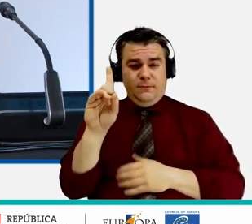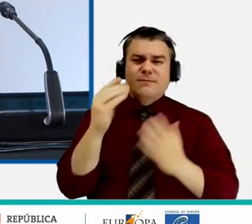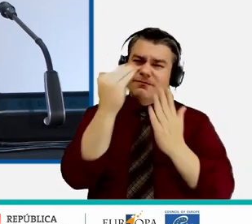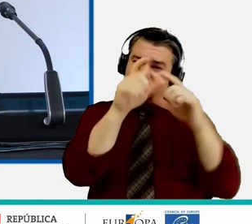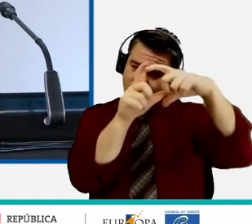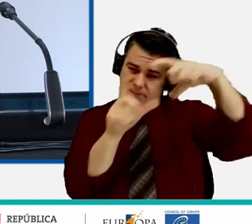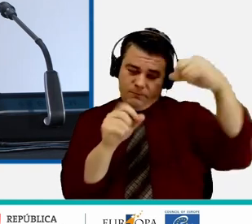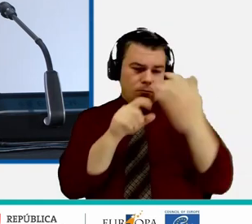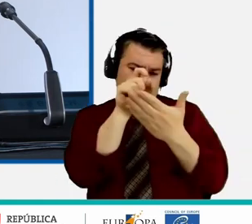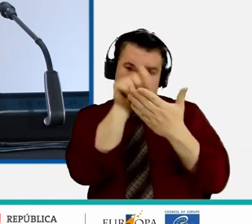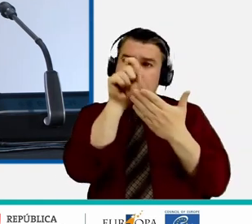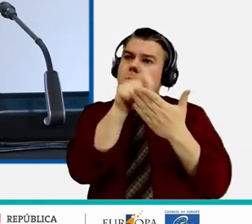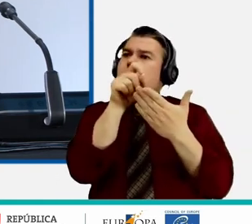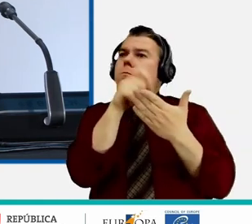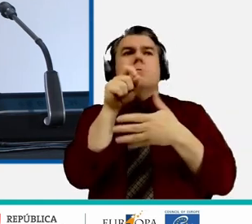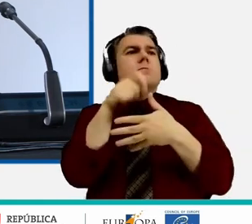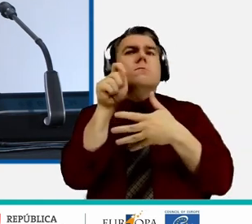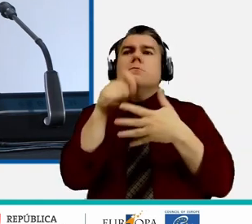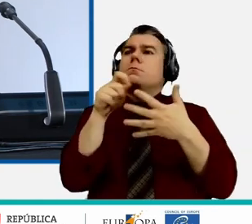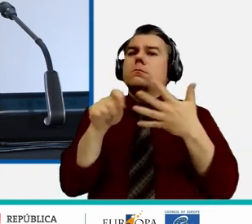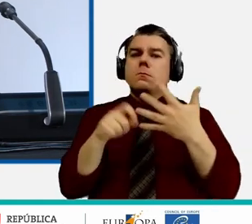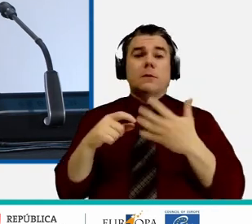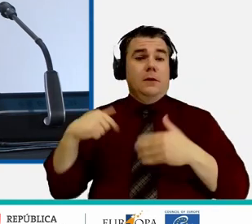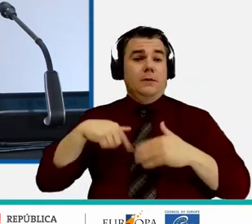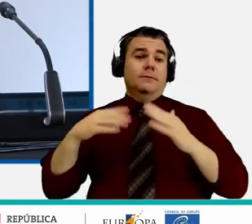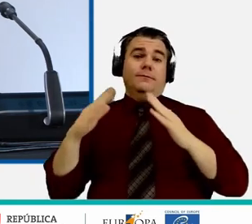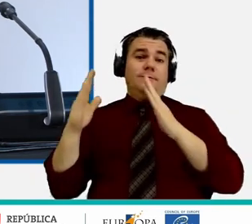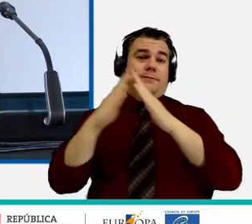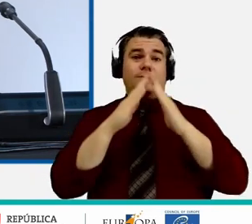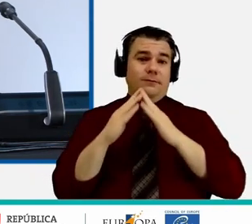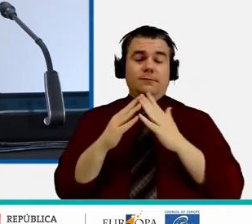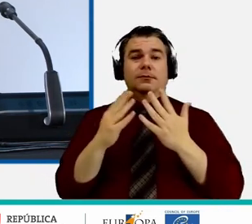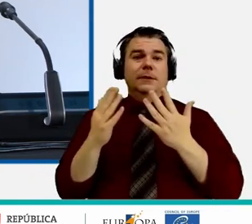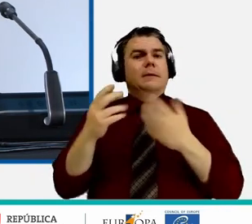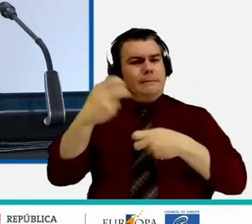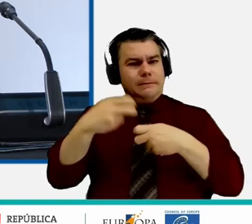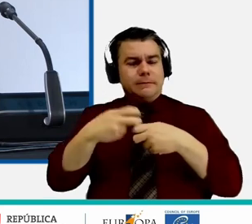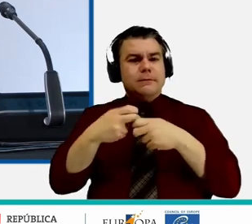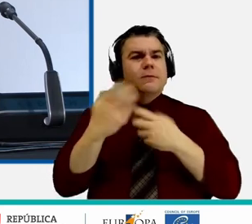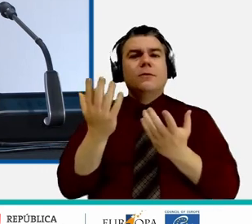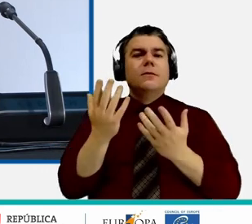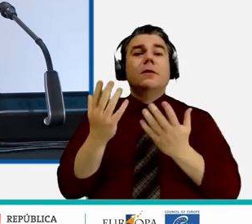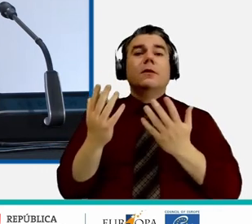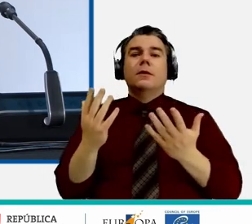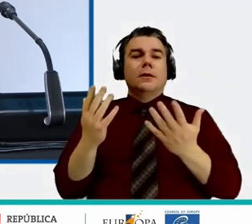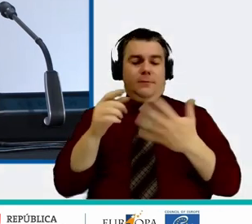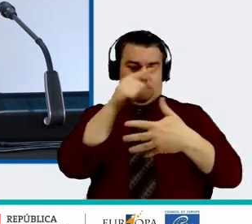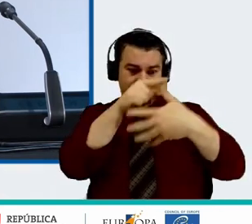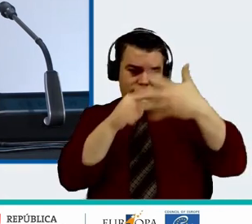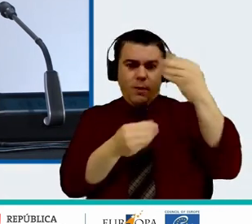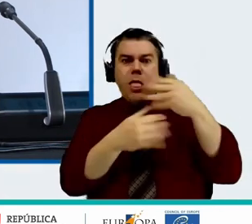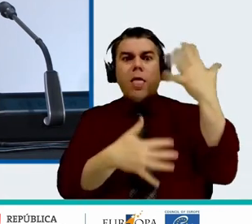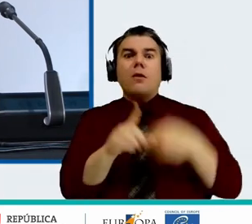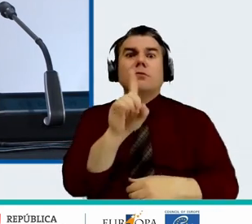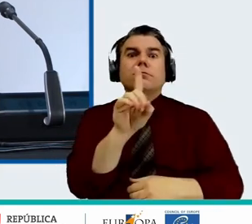challenging because it's a system with 100 indicators. So we need a lot of information, a lot of data. If we